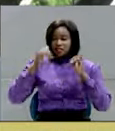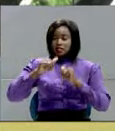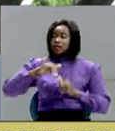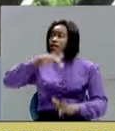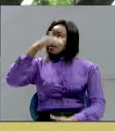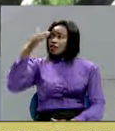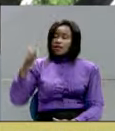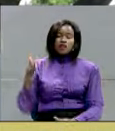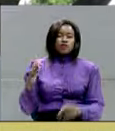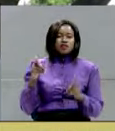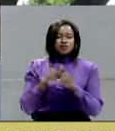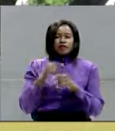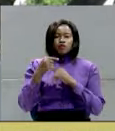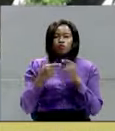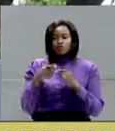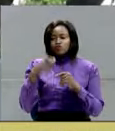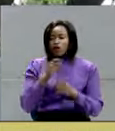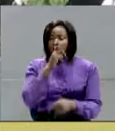immersed in quiet prayer,